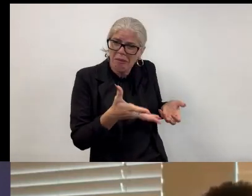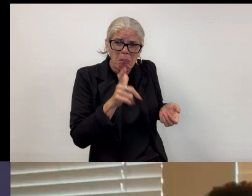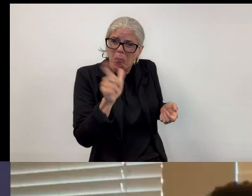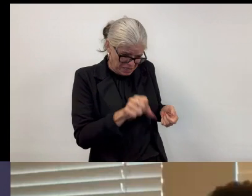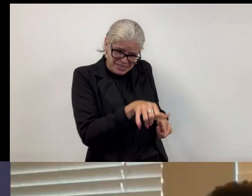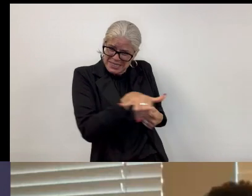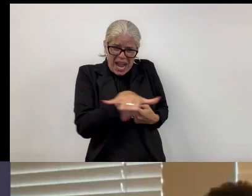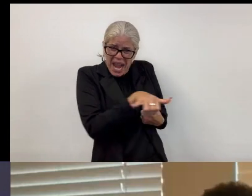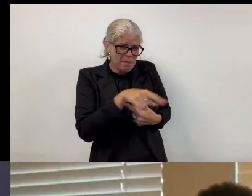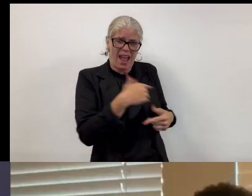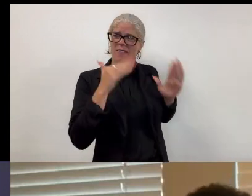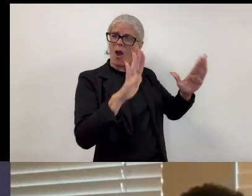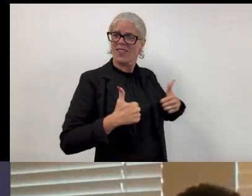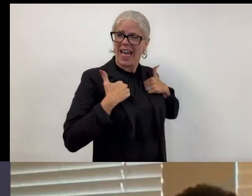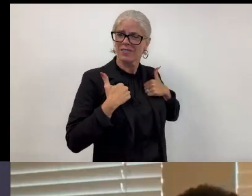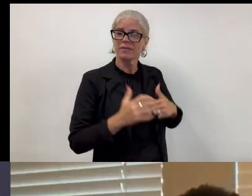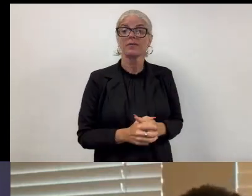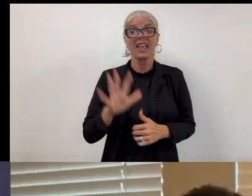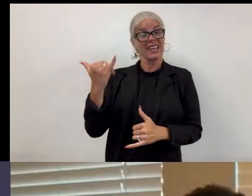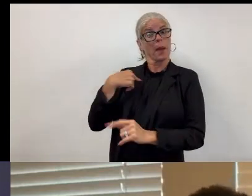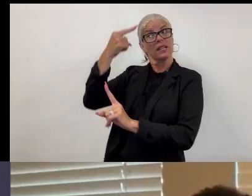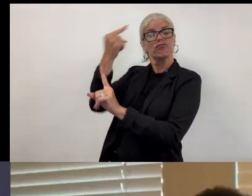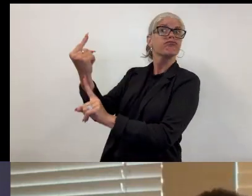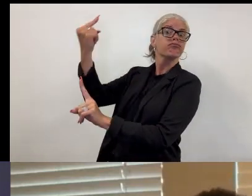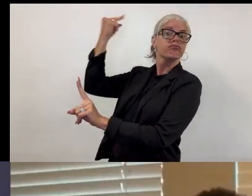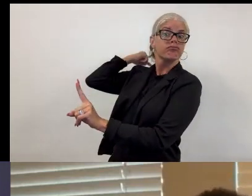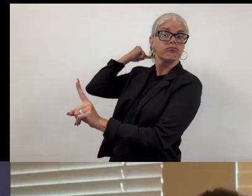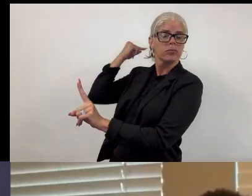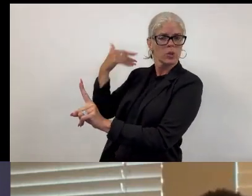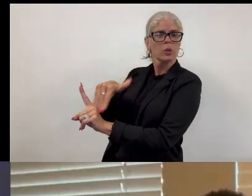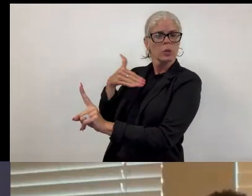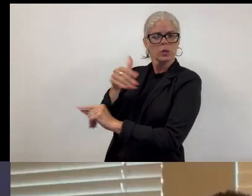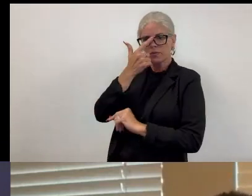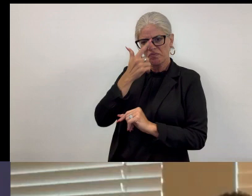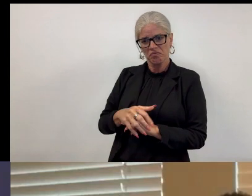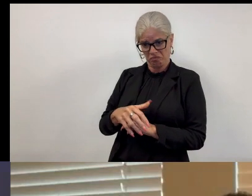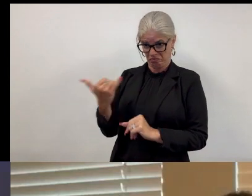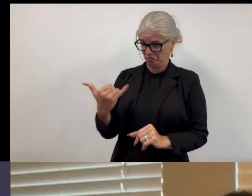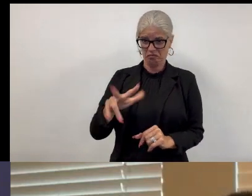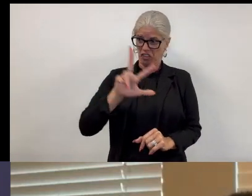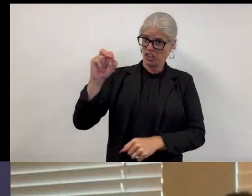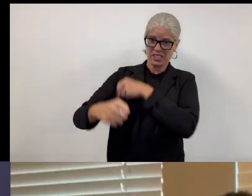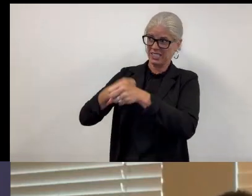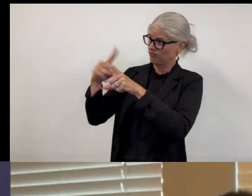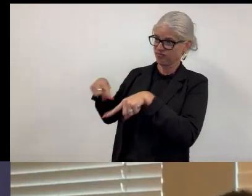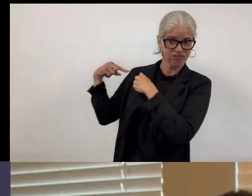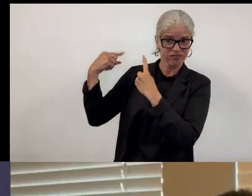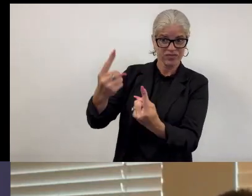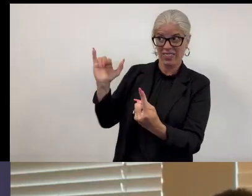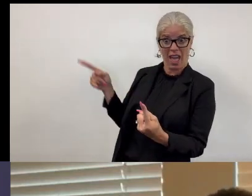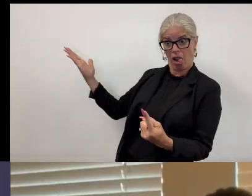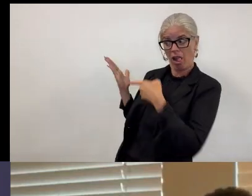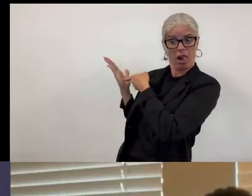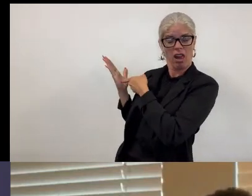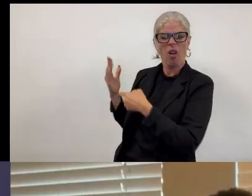mean that you can't do the same exact thing. And so looking back at my past 30 some odd years